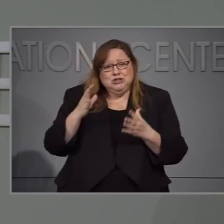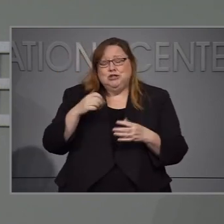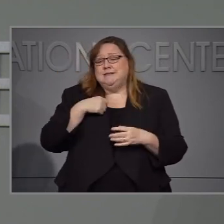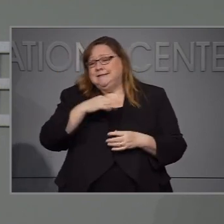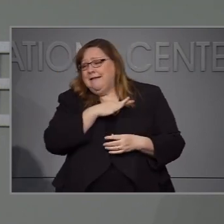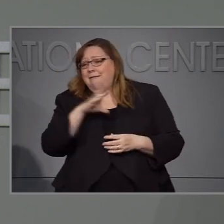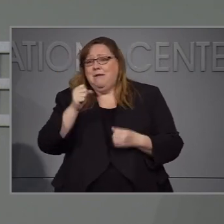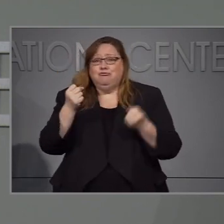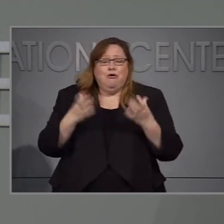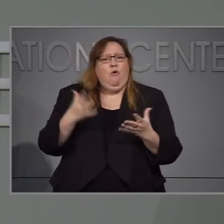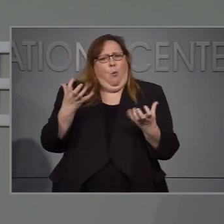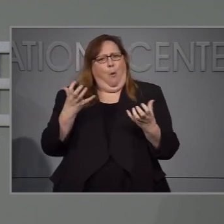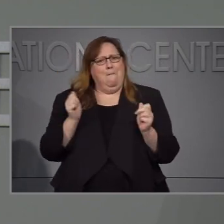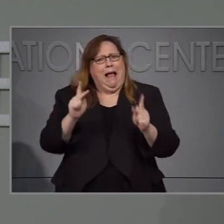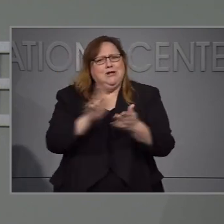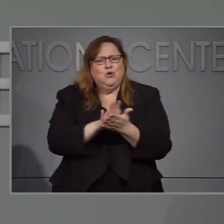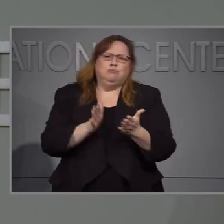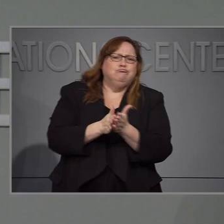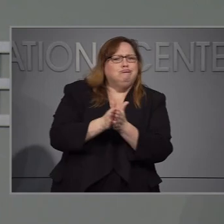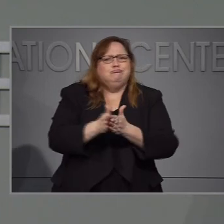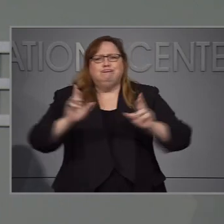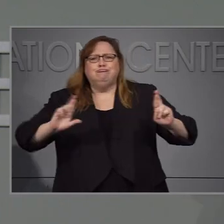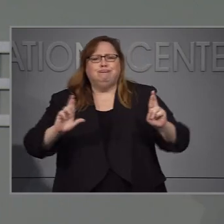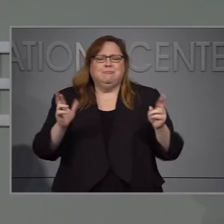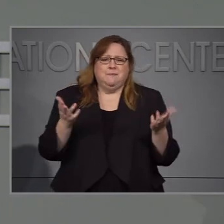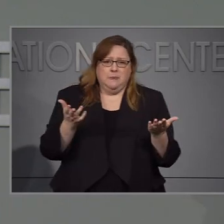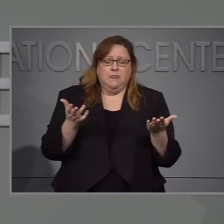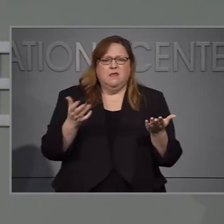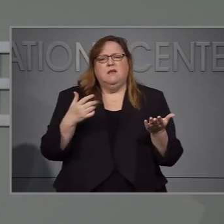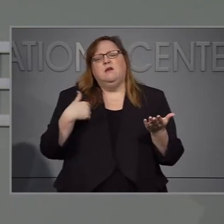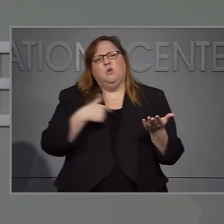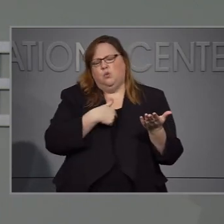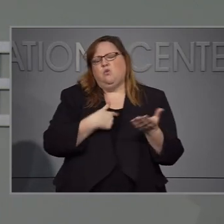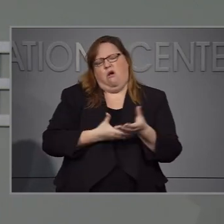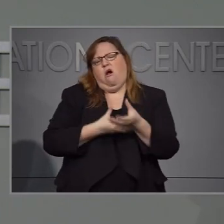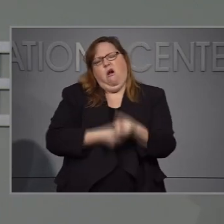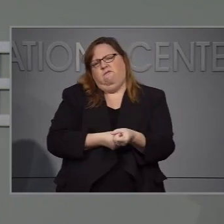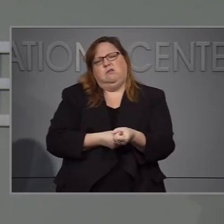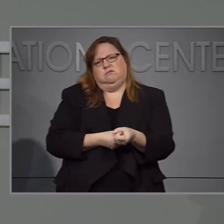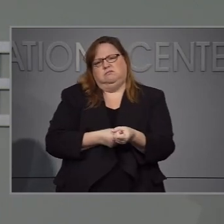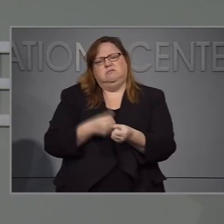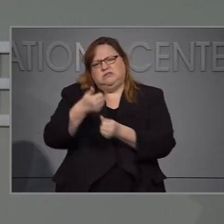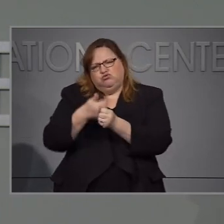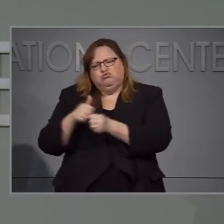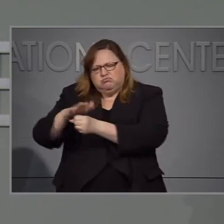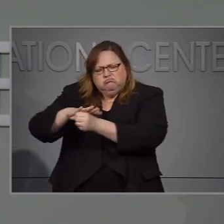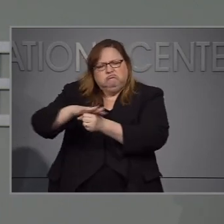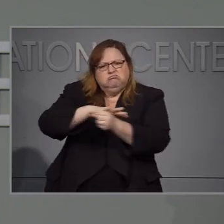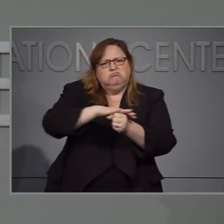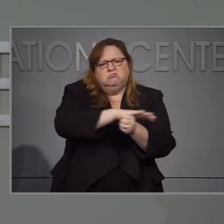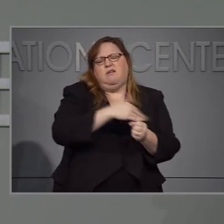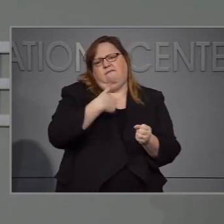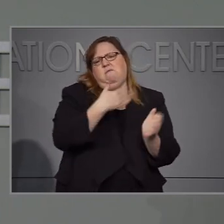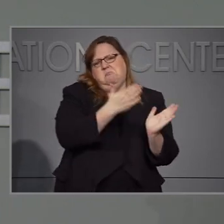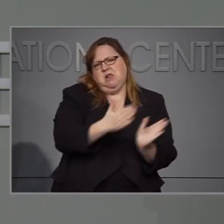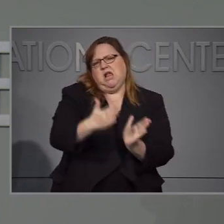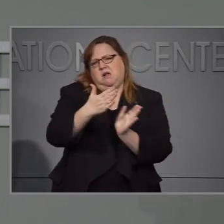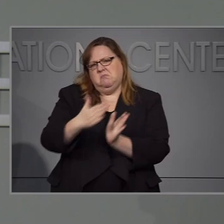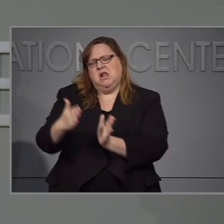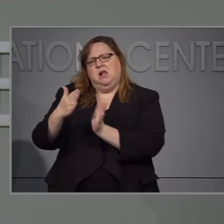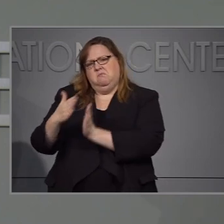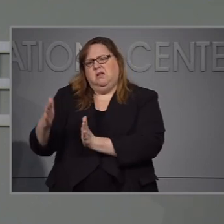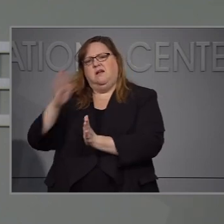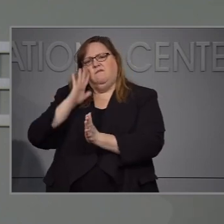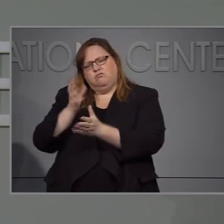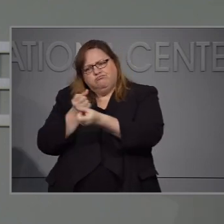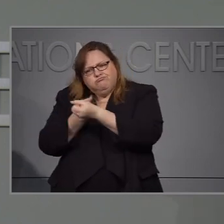confident in the work that our districts have underway to care for the needs of our staff and